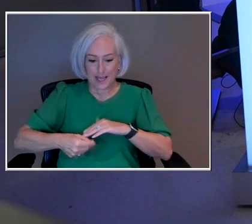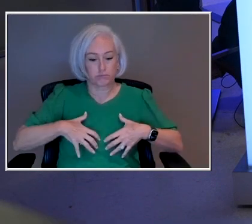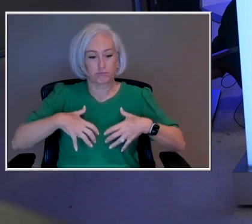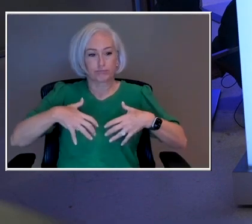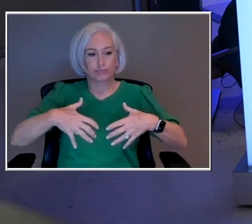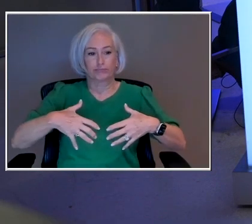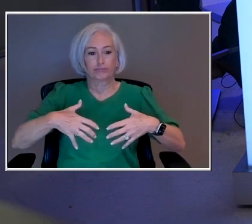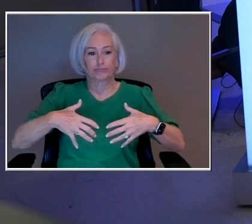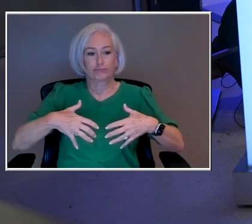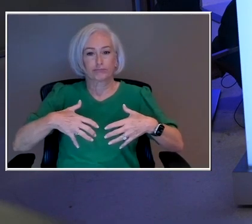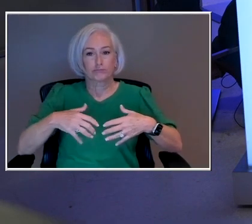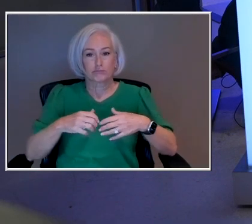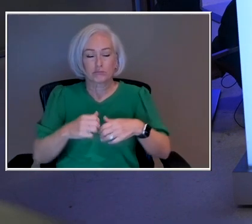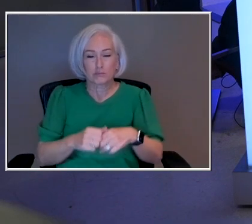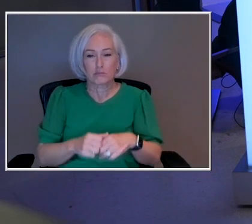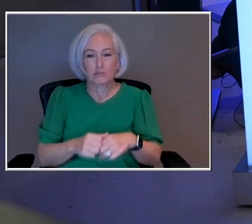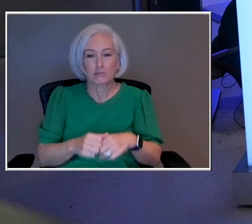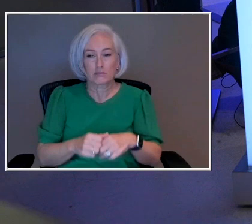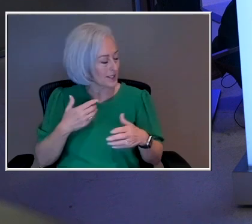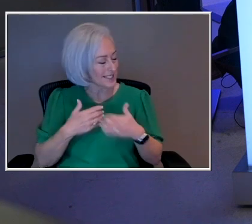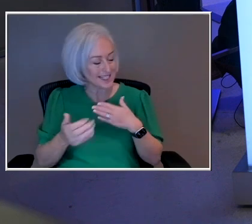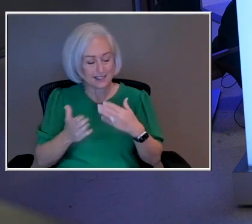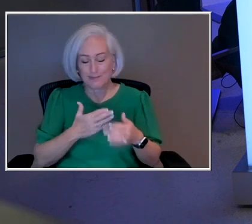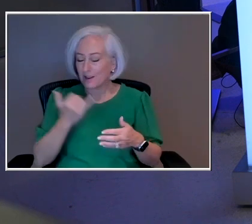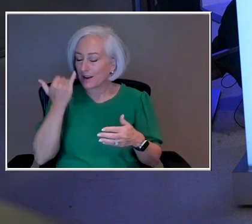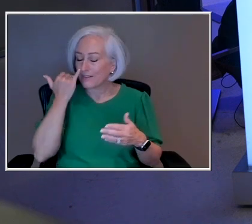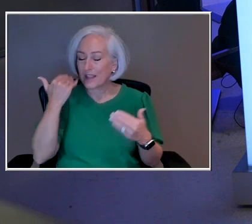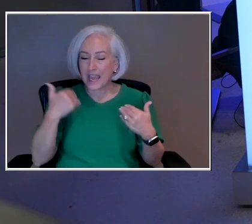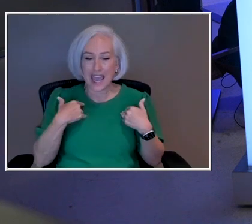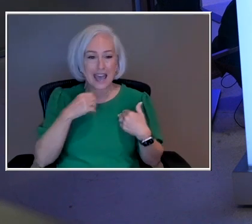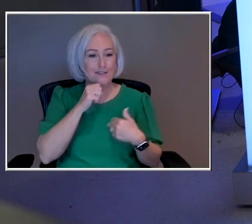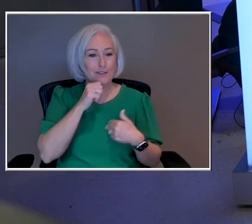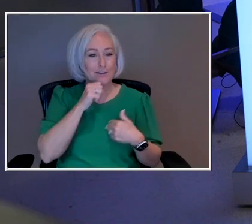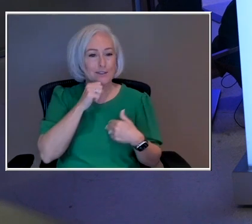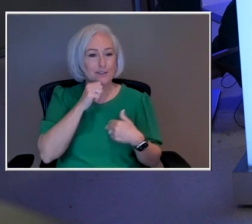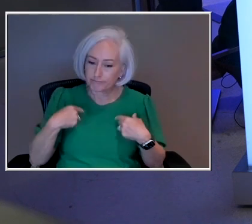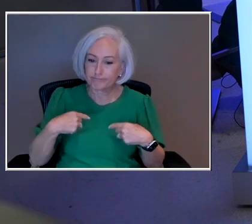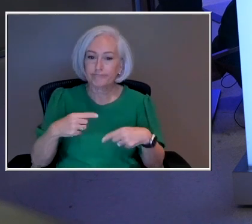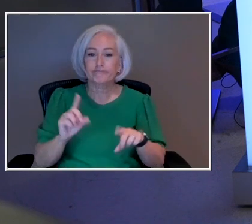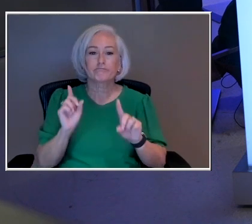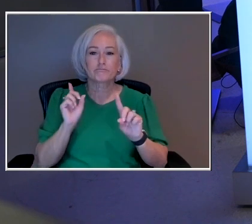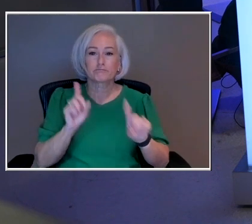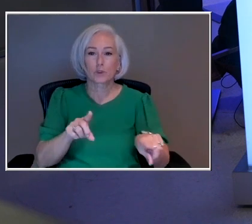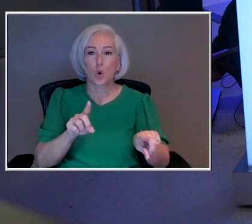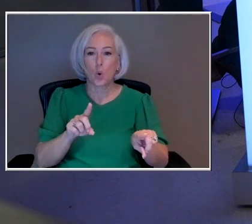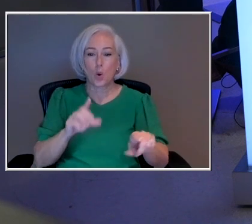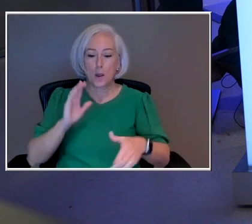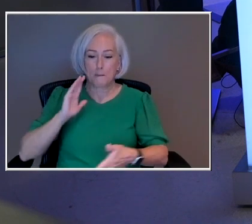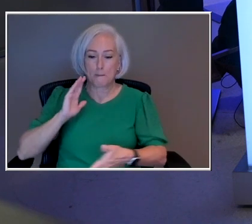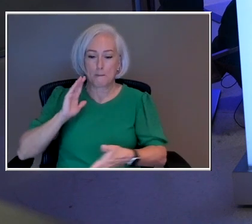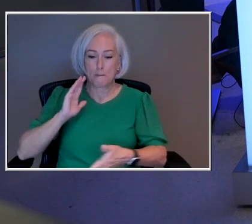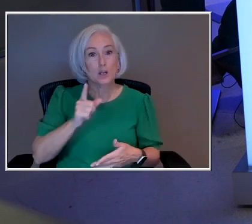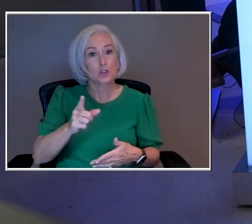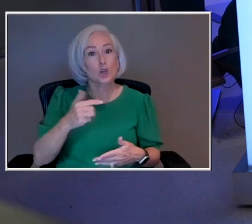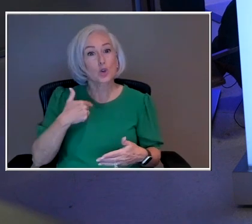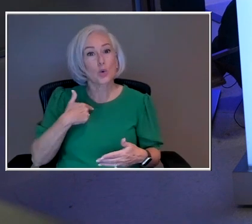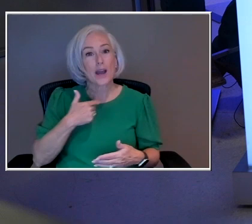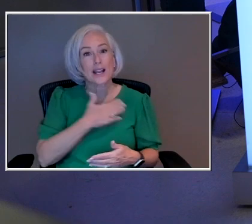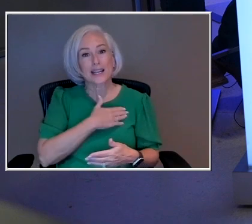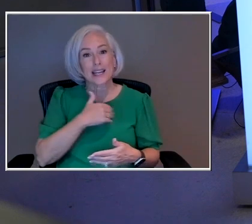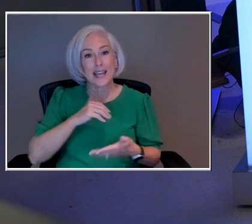not, still be getting their mammograms. So you underwent this double mastectomy, but then found that there was still cancer in the lymph nodes. Is that